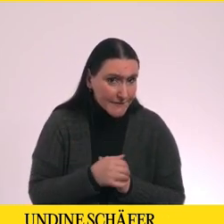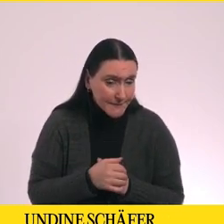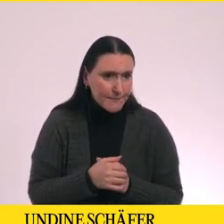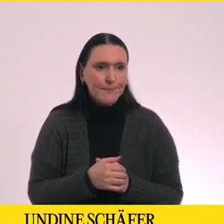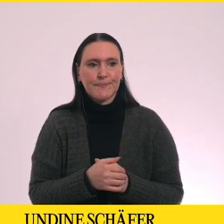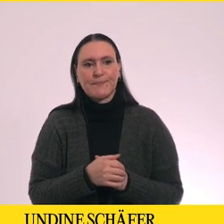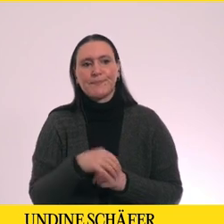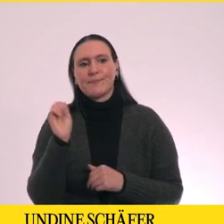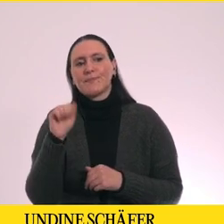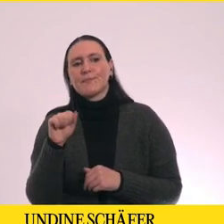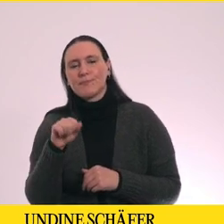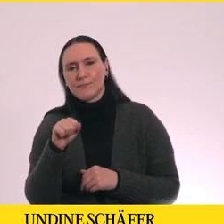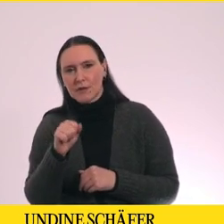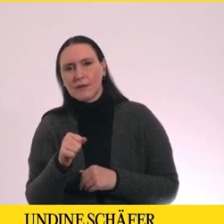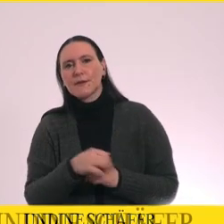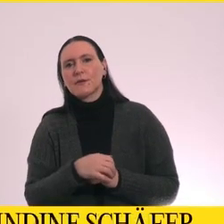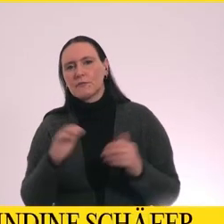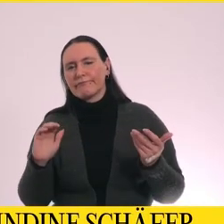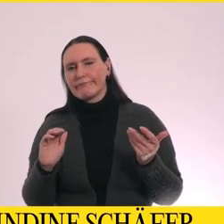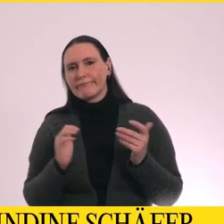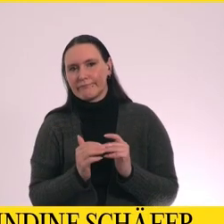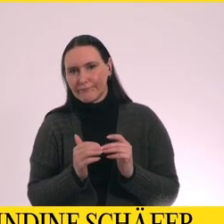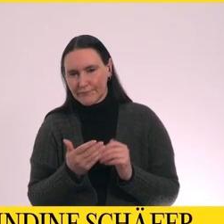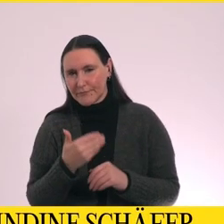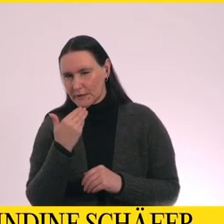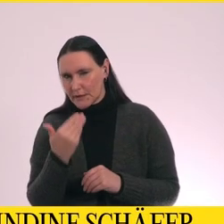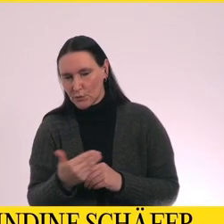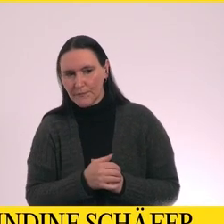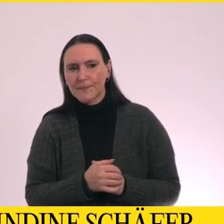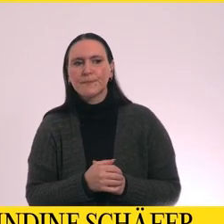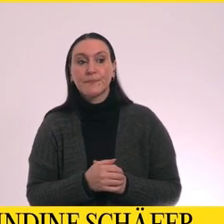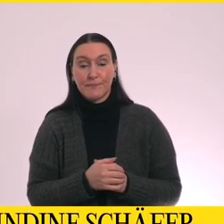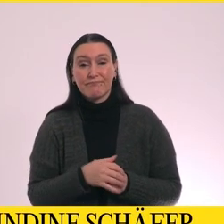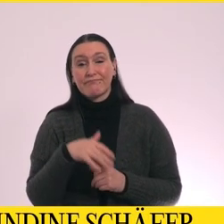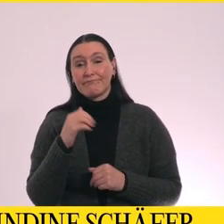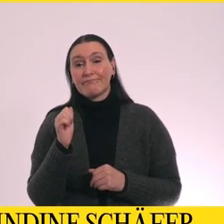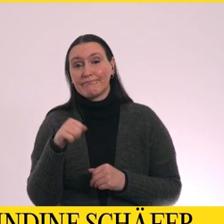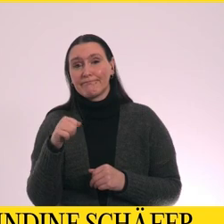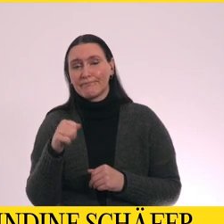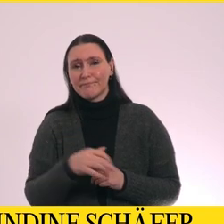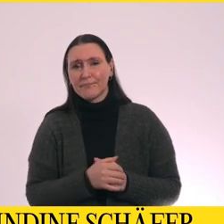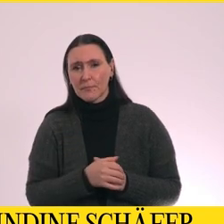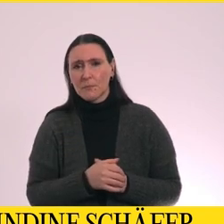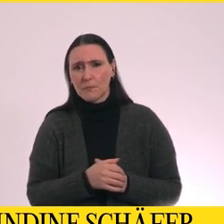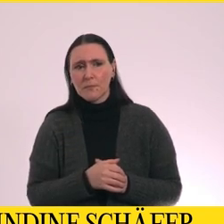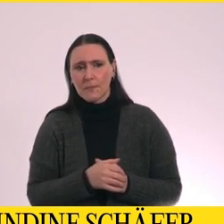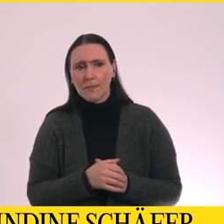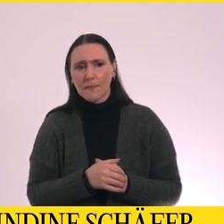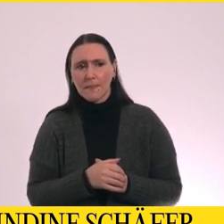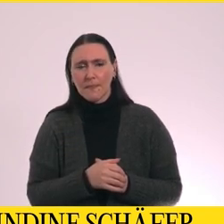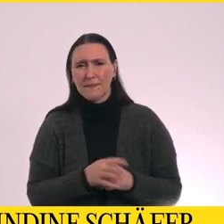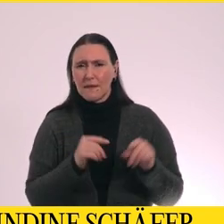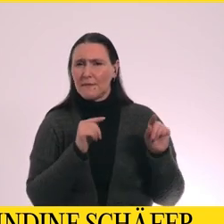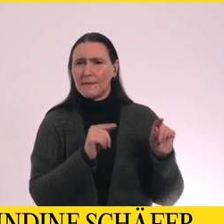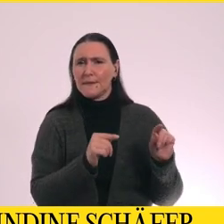briefly, I wanted to add that, yes, this chain is like to be stuck